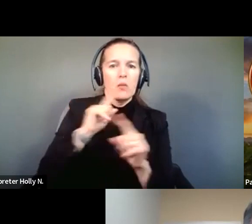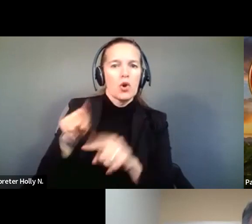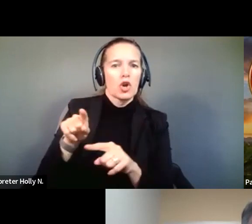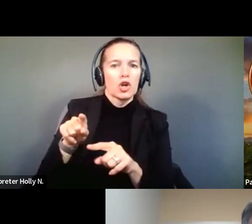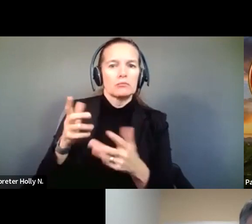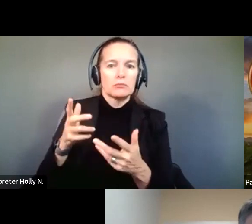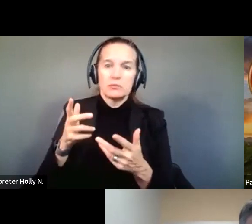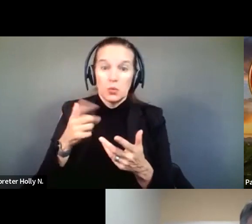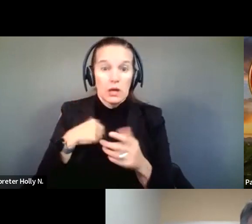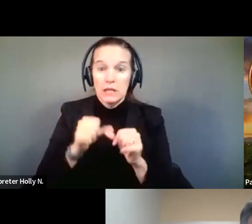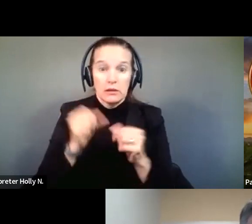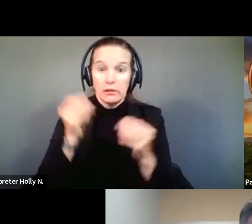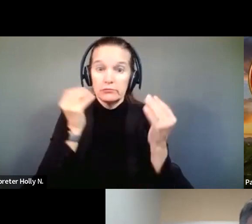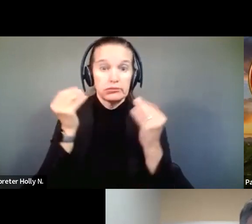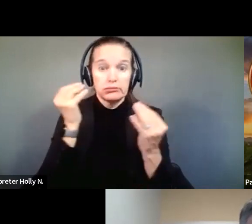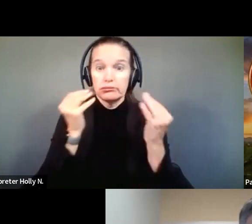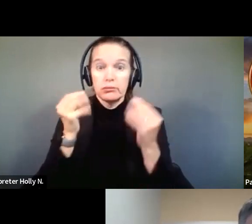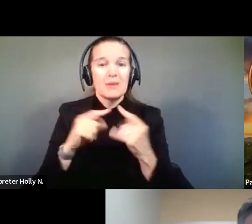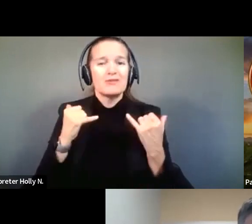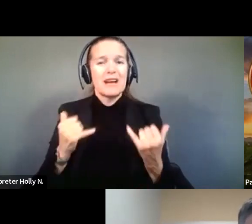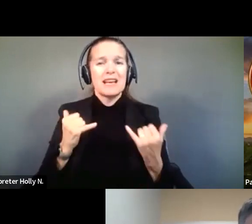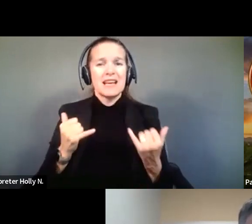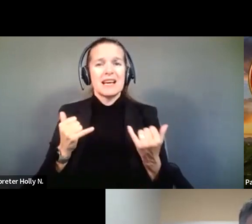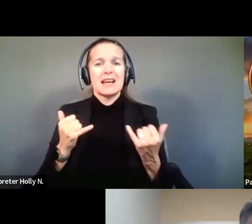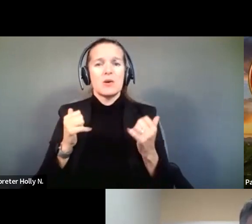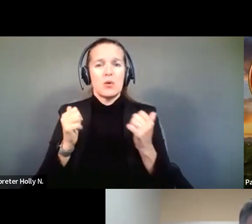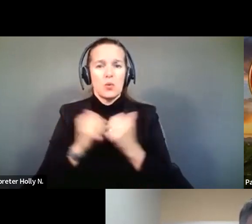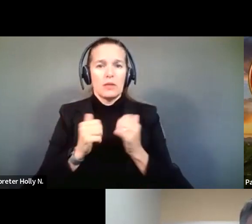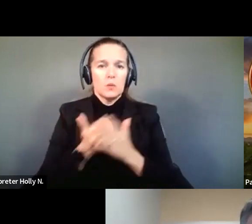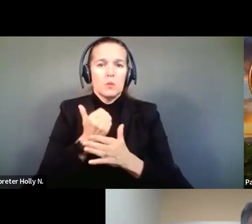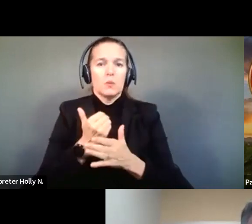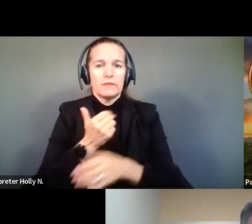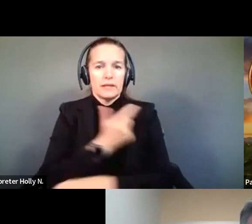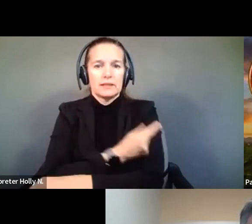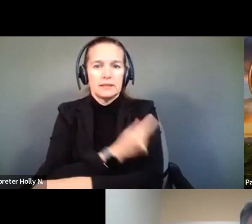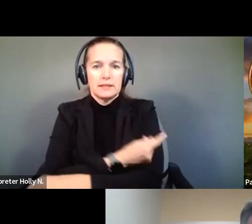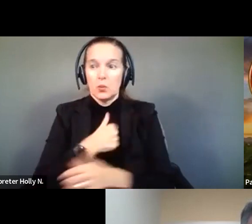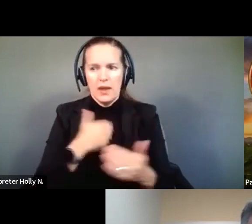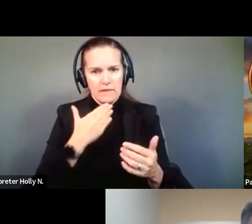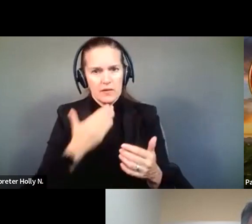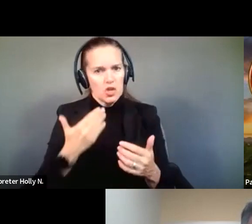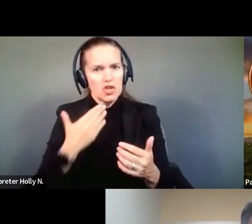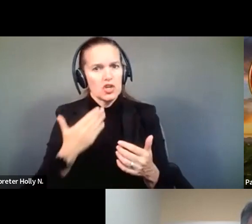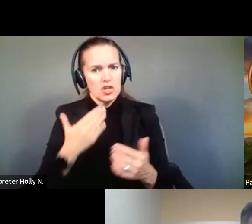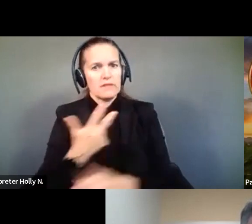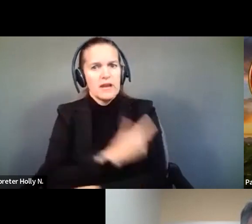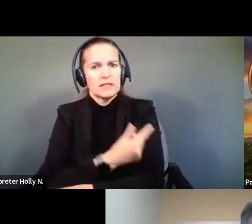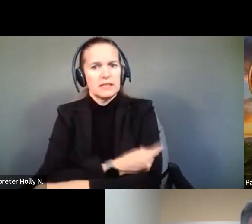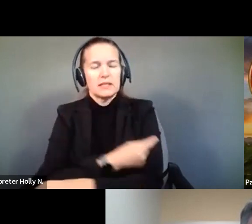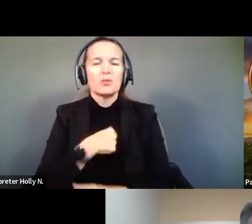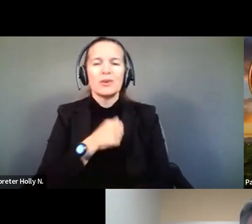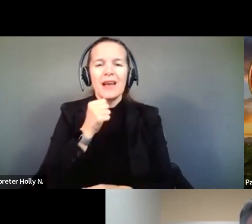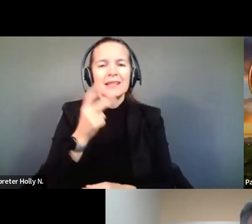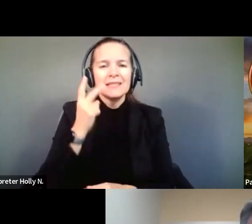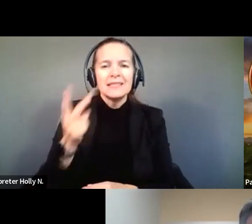point, with the advent of the vaccines, the fact that we have these good vaccines, we're not seeing the